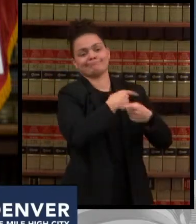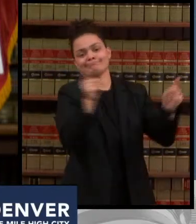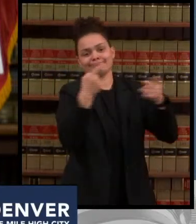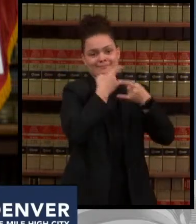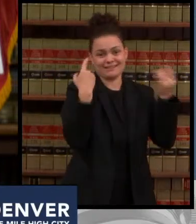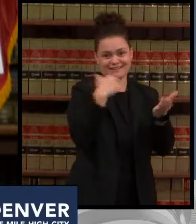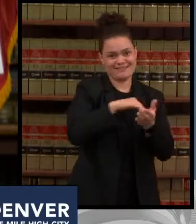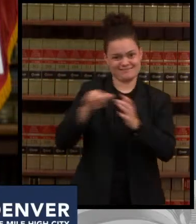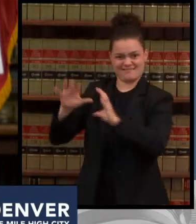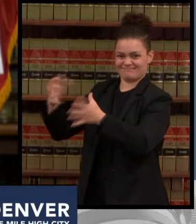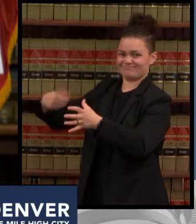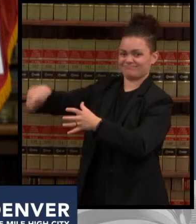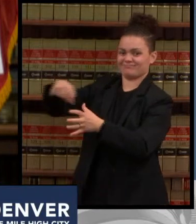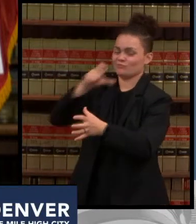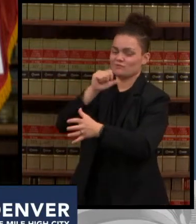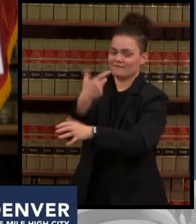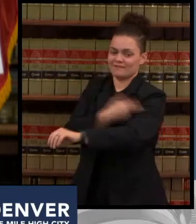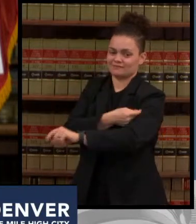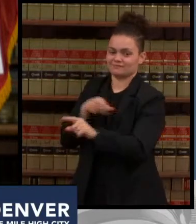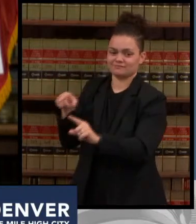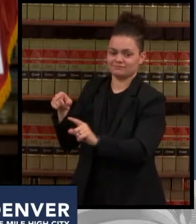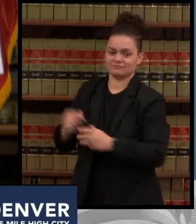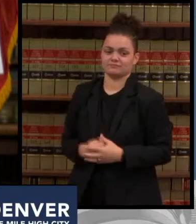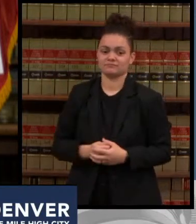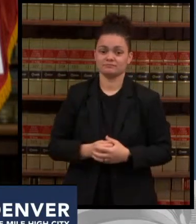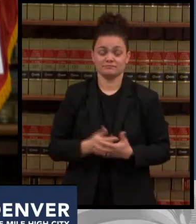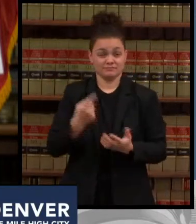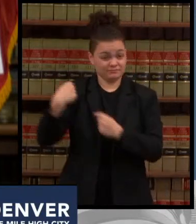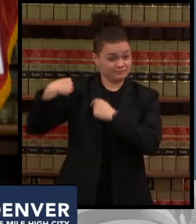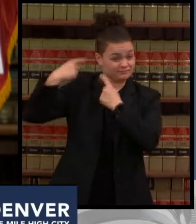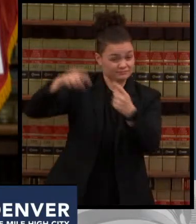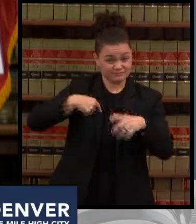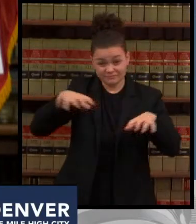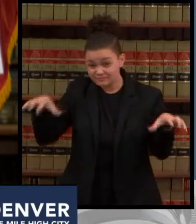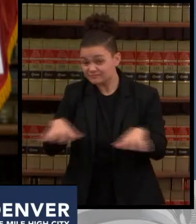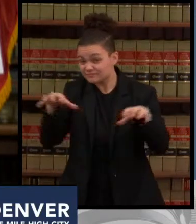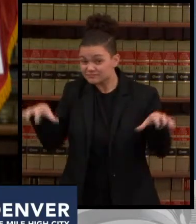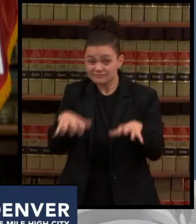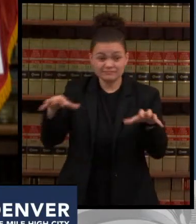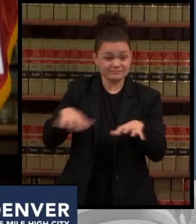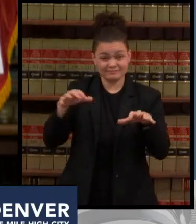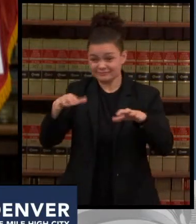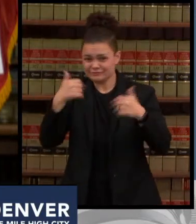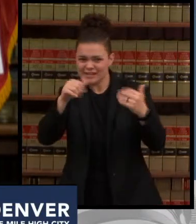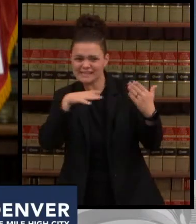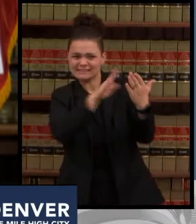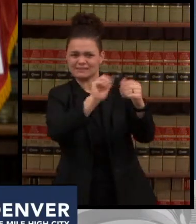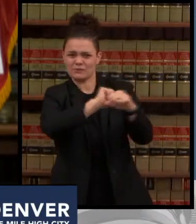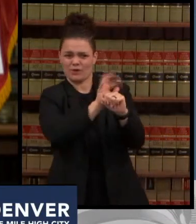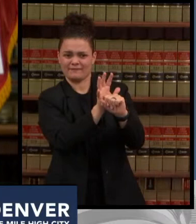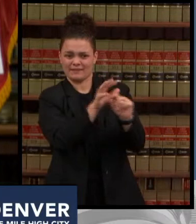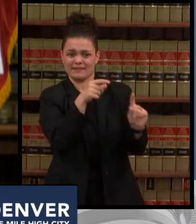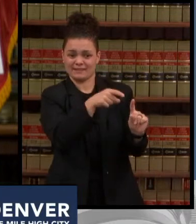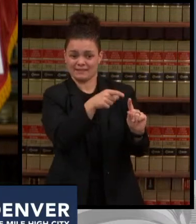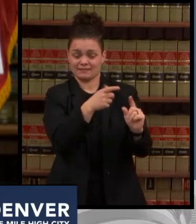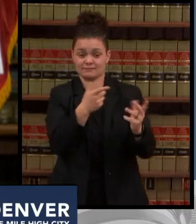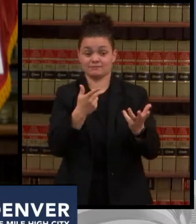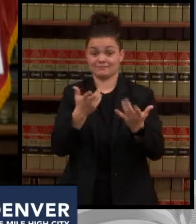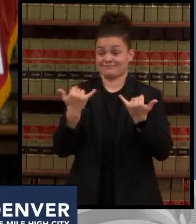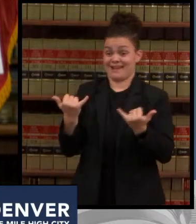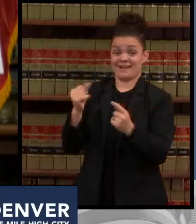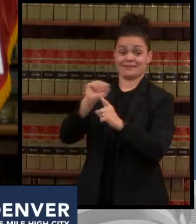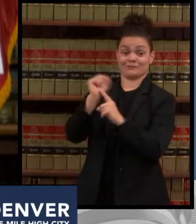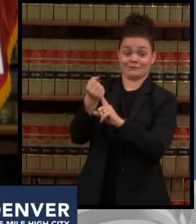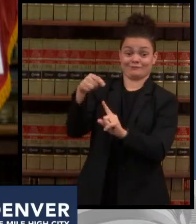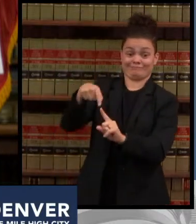are. But this is the situation before. Wear a mask or get vaccinated. We